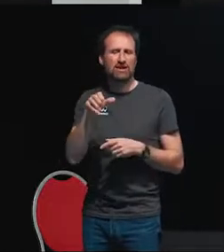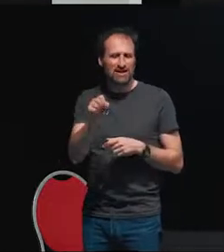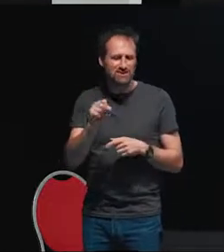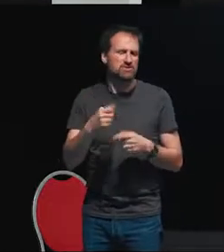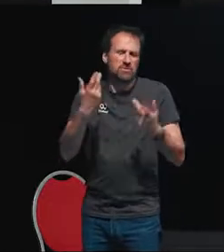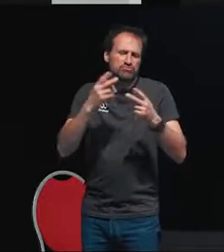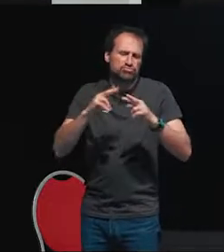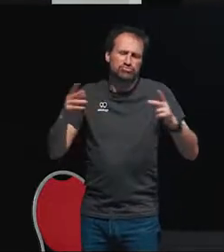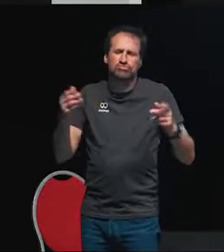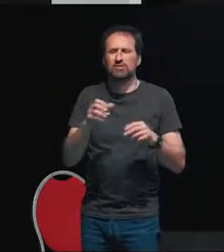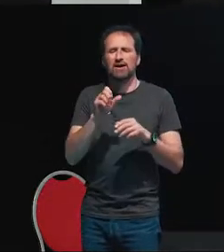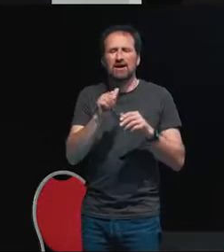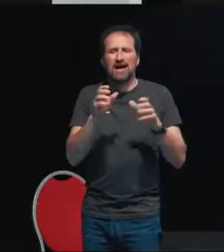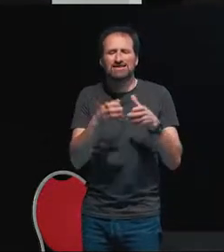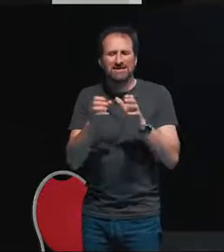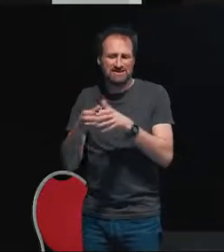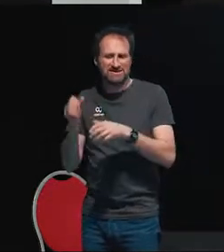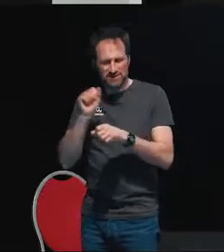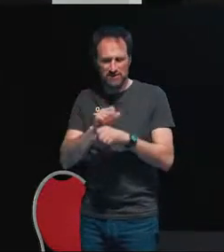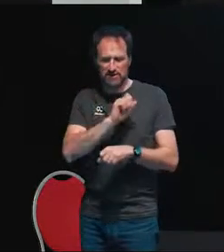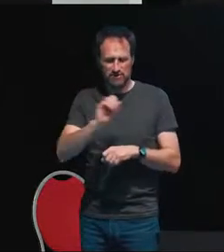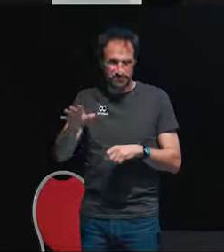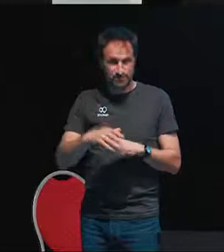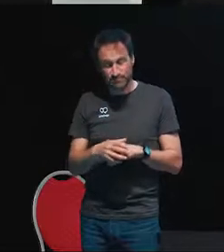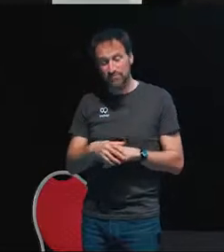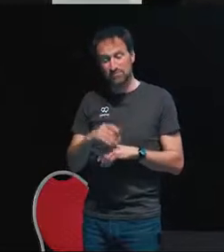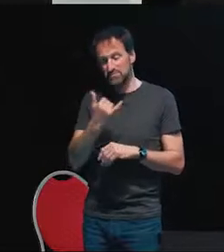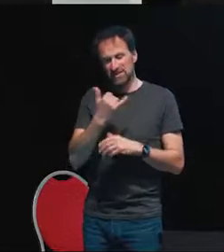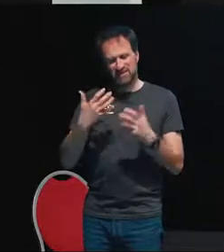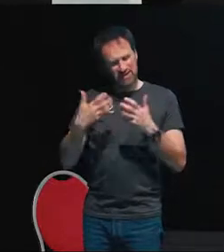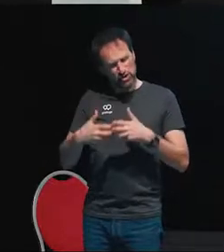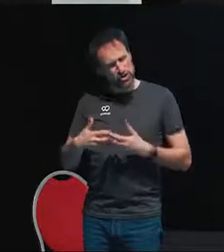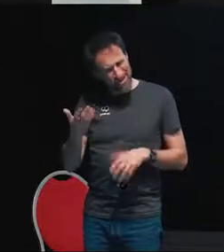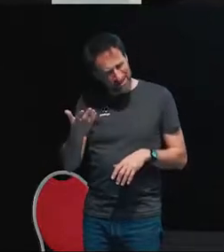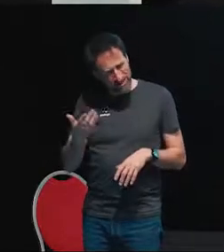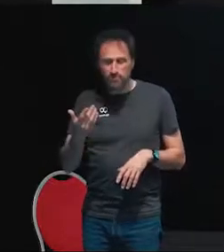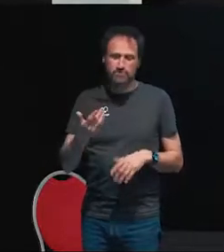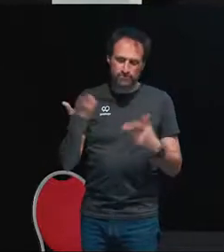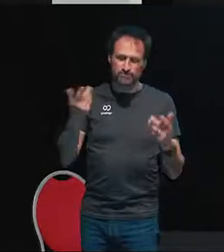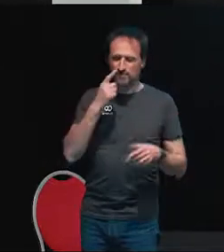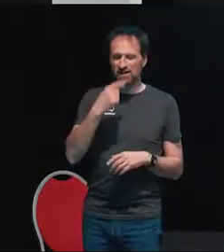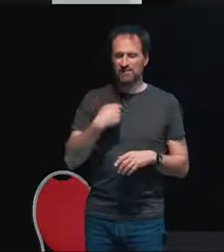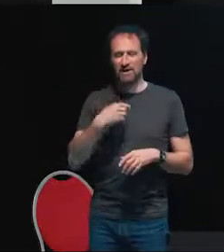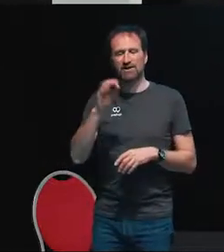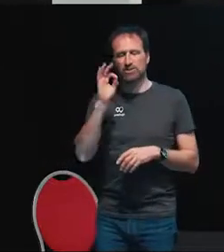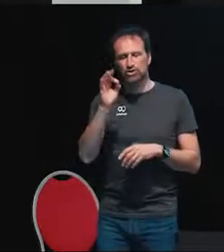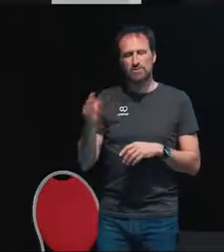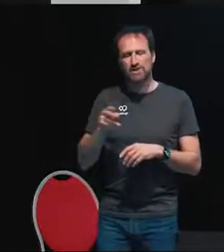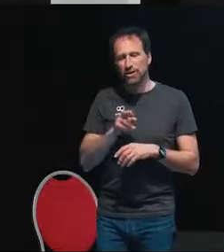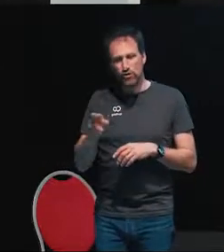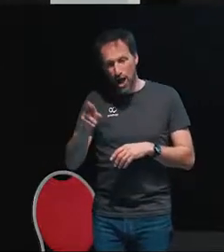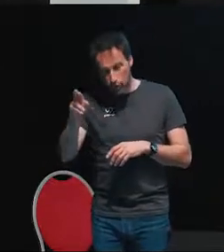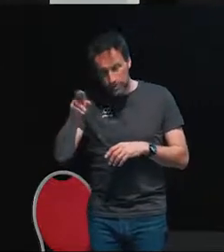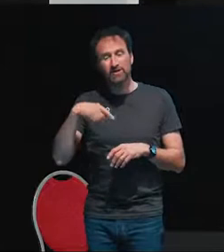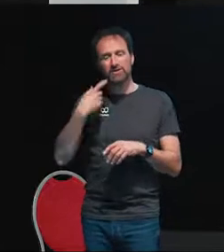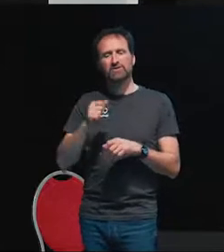separate assets if that's something that you want to do how does this actually work well when I go to a specific route I'm going to get